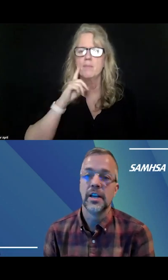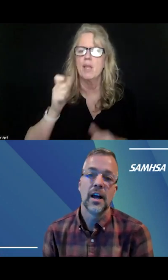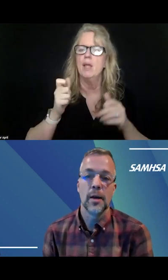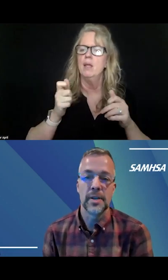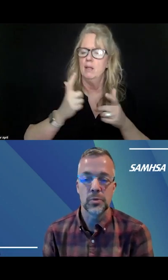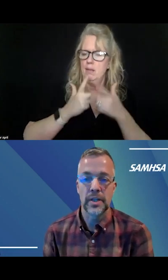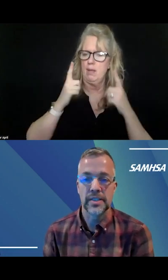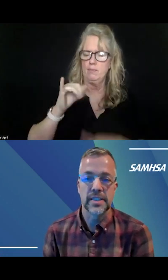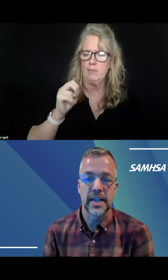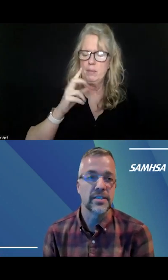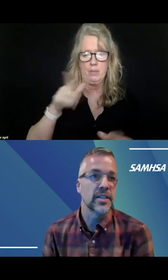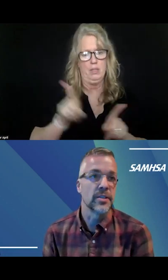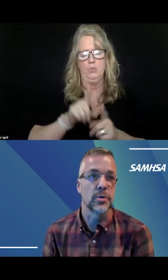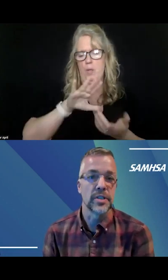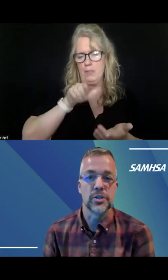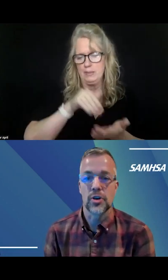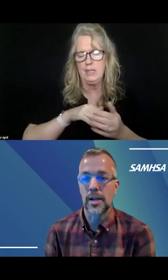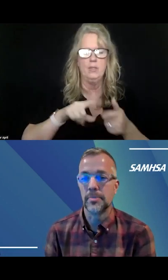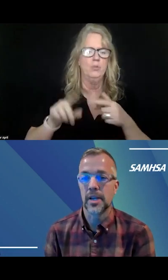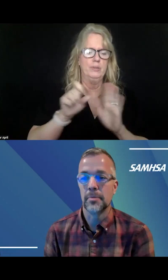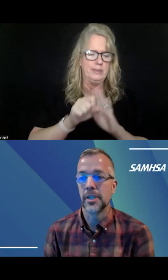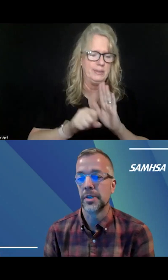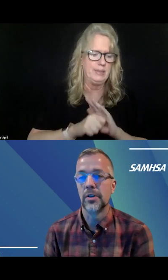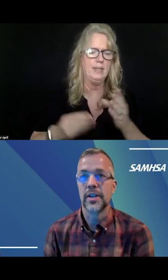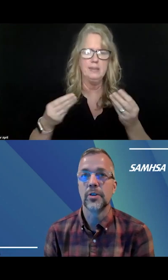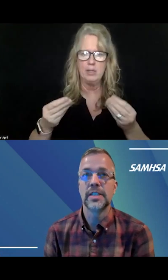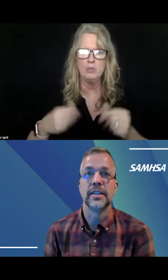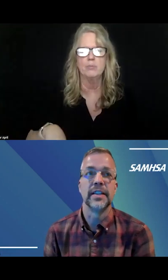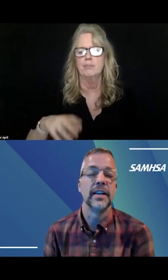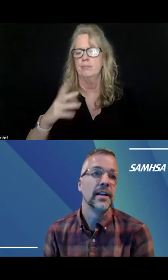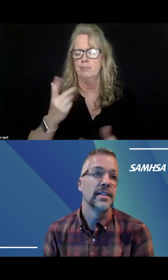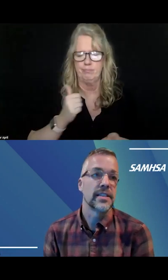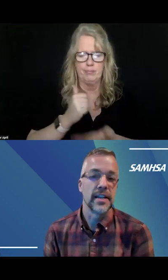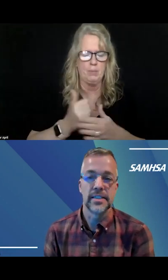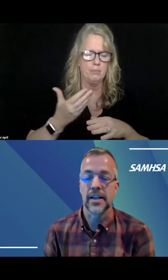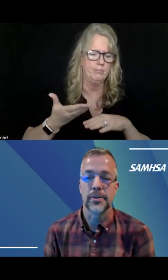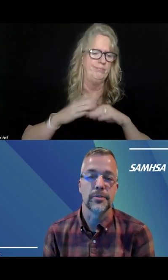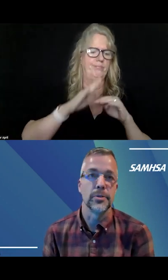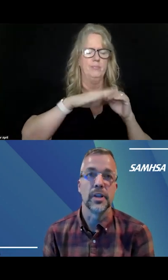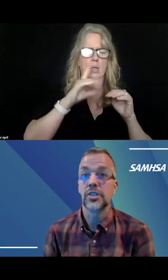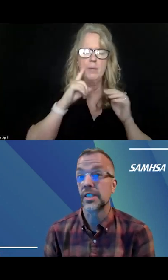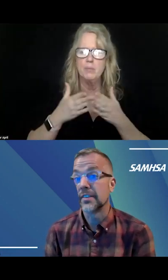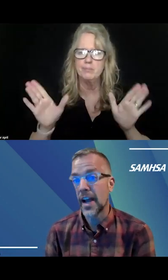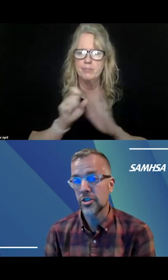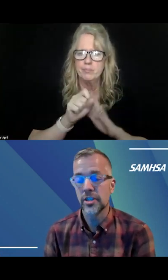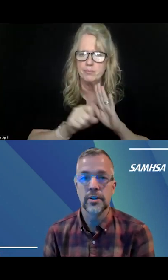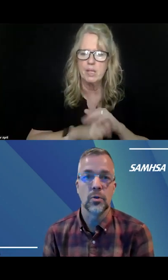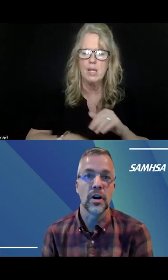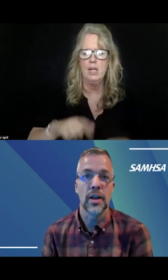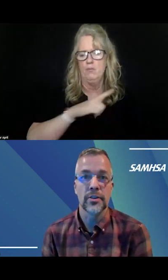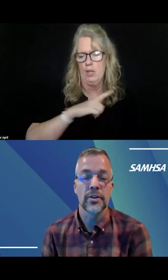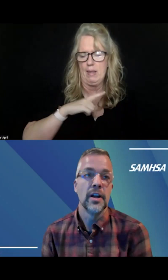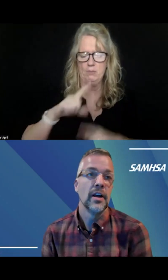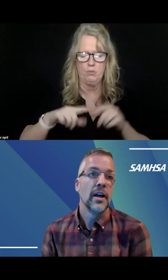centers, as well as states, territories, and tribes, because we know that increasingly states, either through legislative action